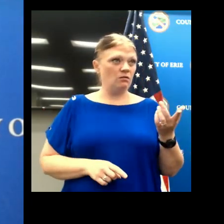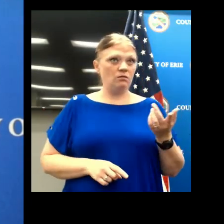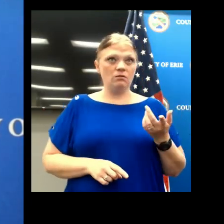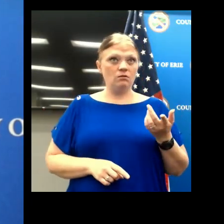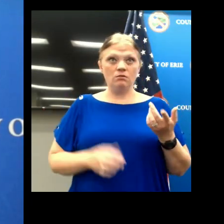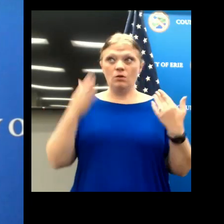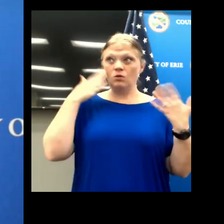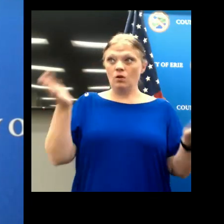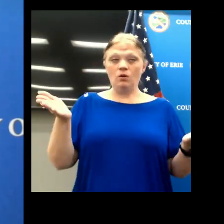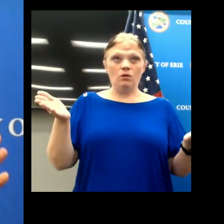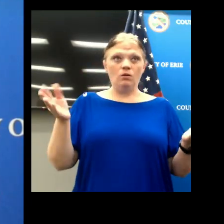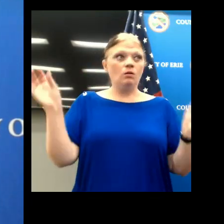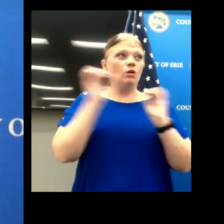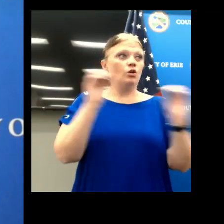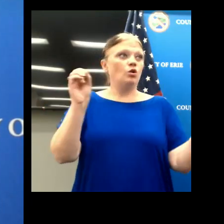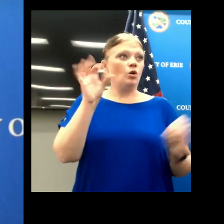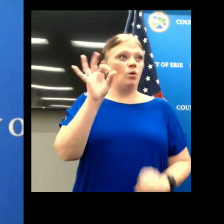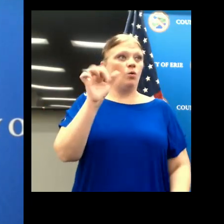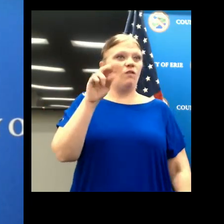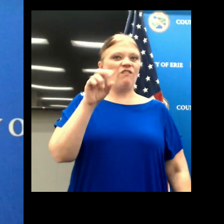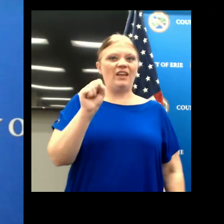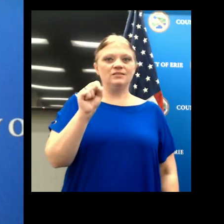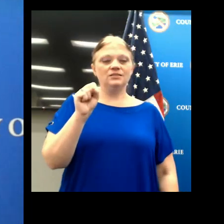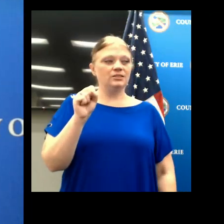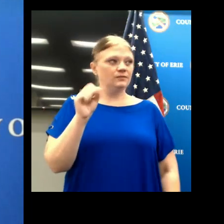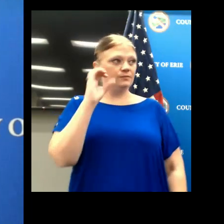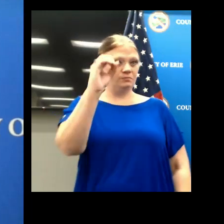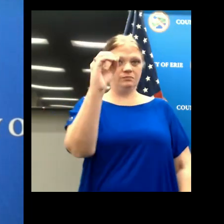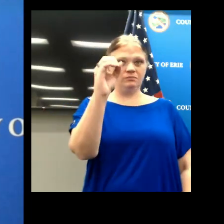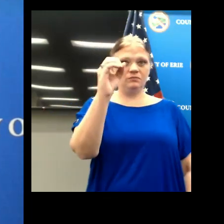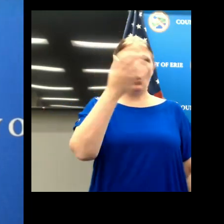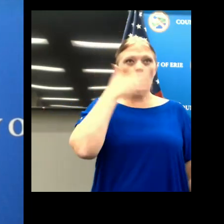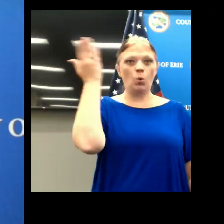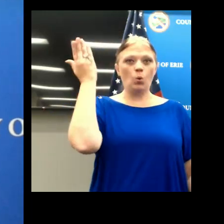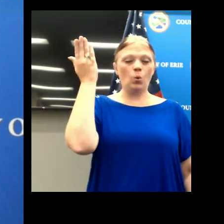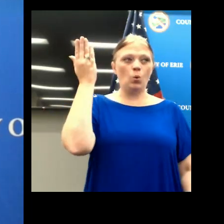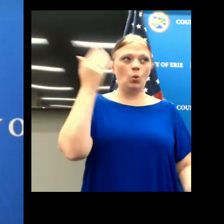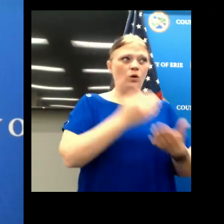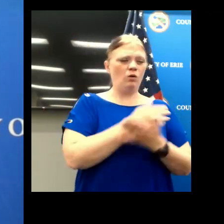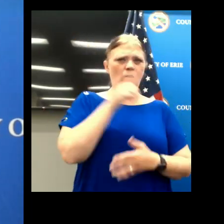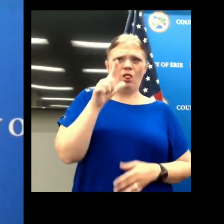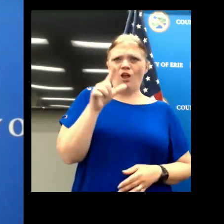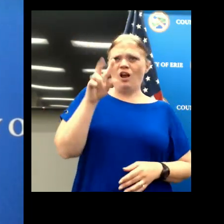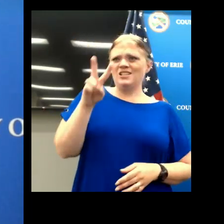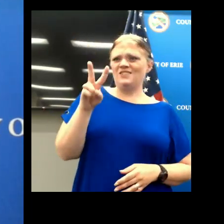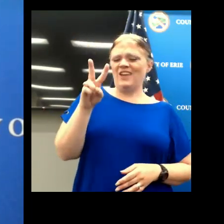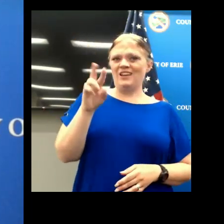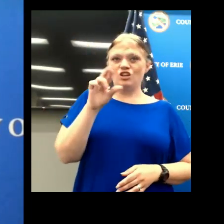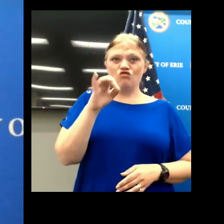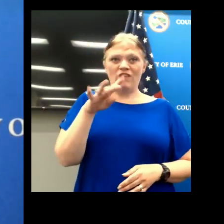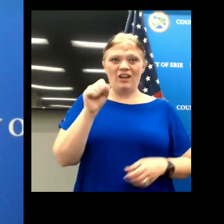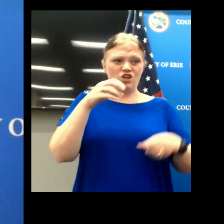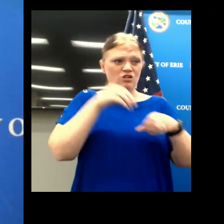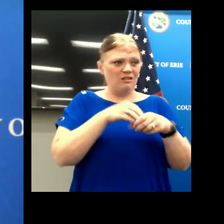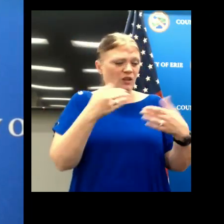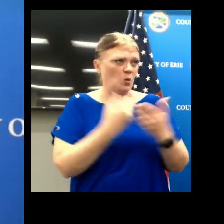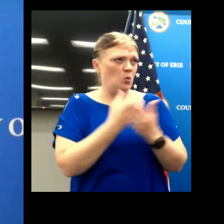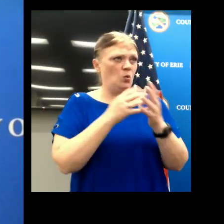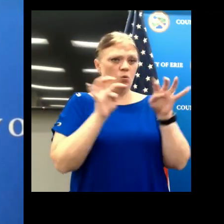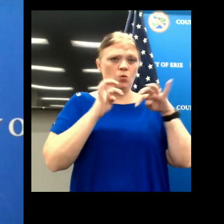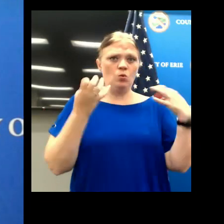don't? No fans. The new Las Vegas Raiders in their brand new stadium announced there will be